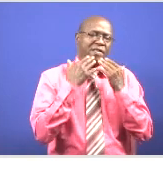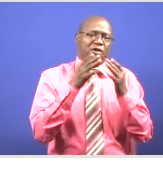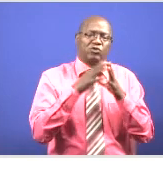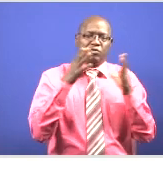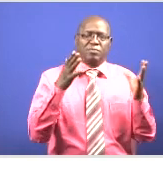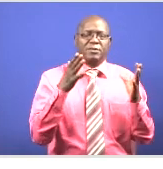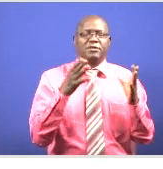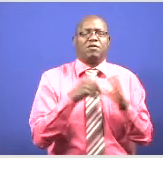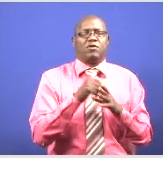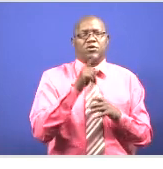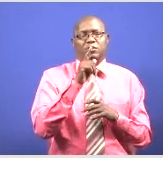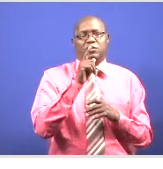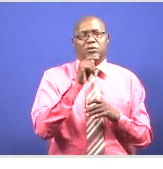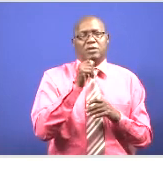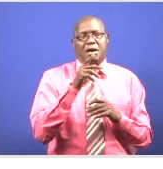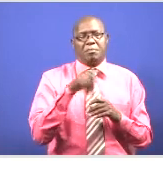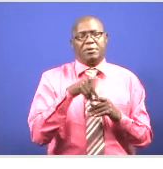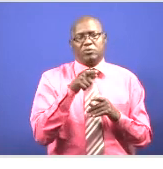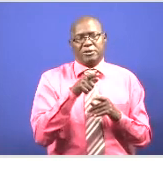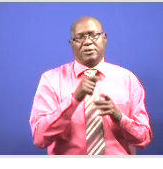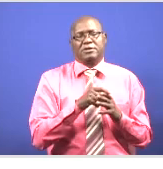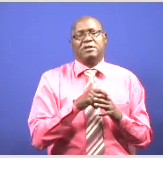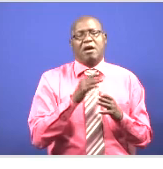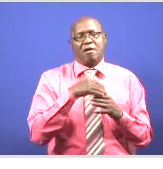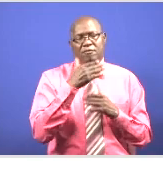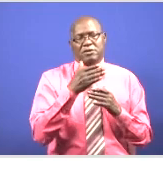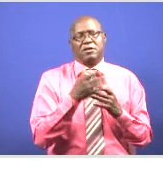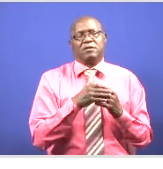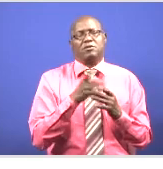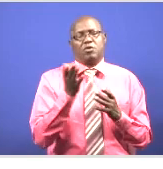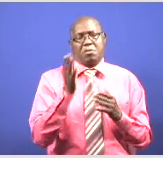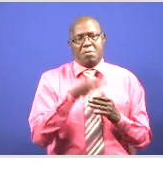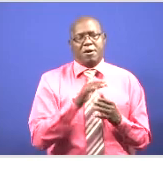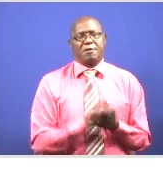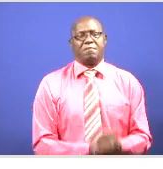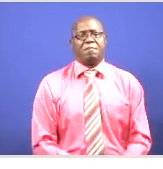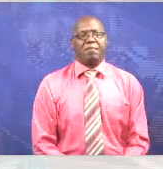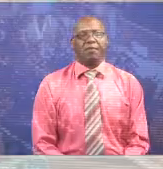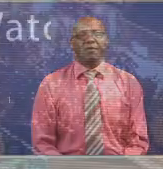tabs to it. I'll be back after this short news break with the sports news. Don't go too far.